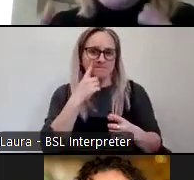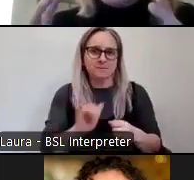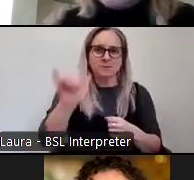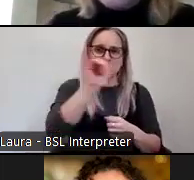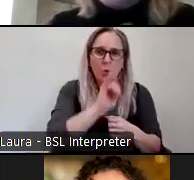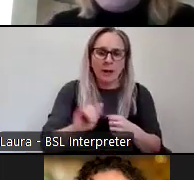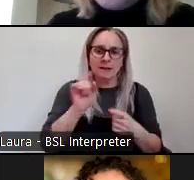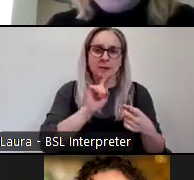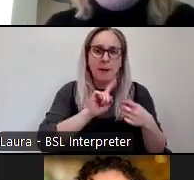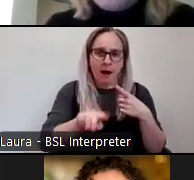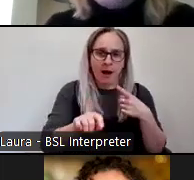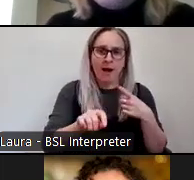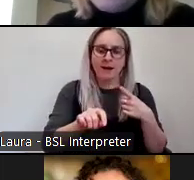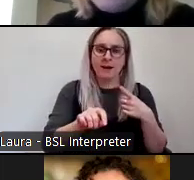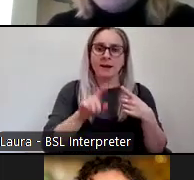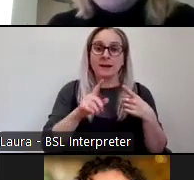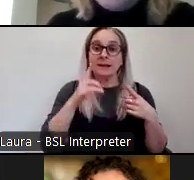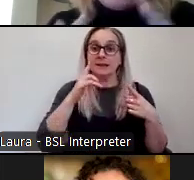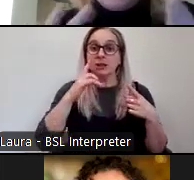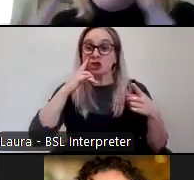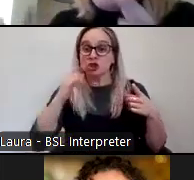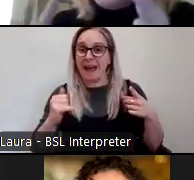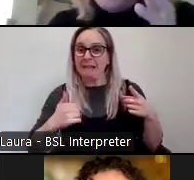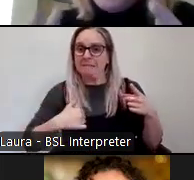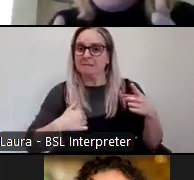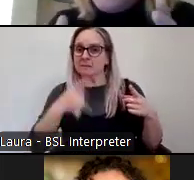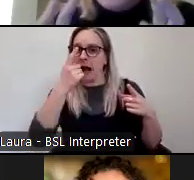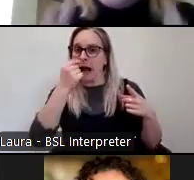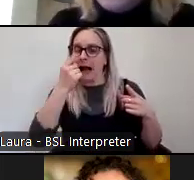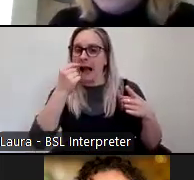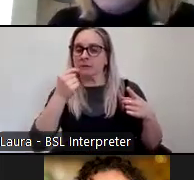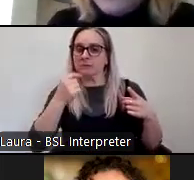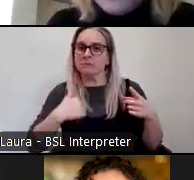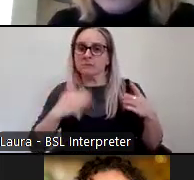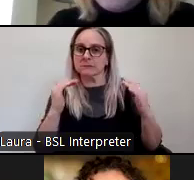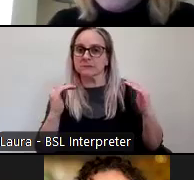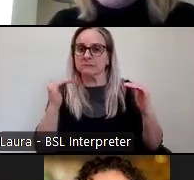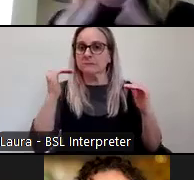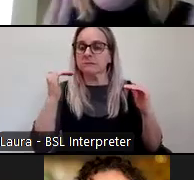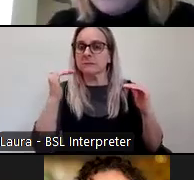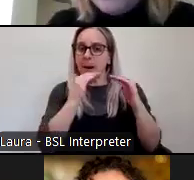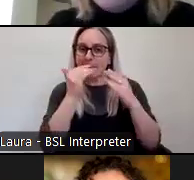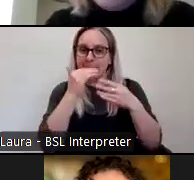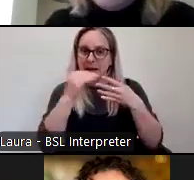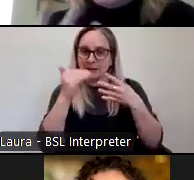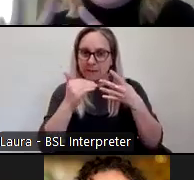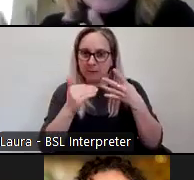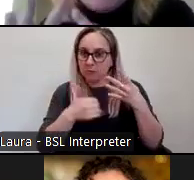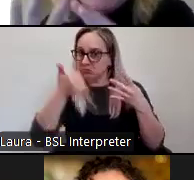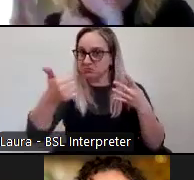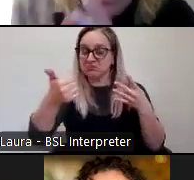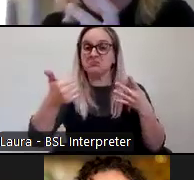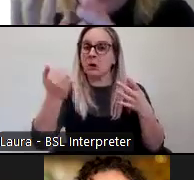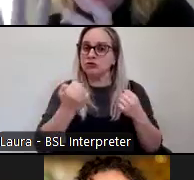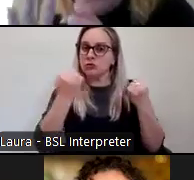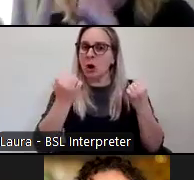to, carefully check the eligibility. If you've got one where you strongly fit the eligibility, brilliant. If the